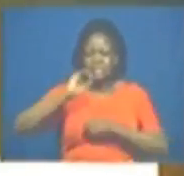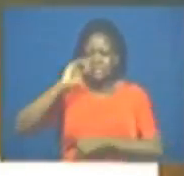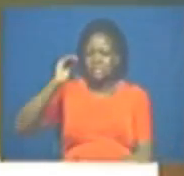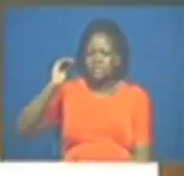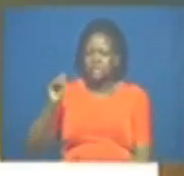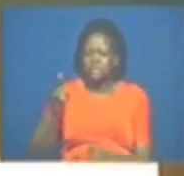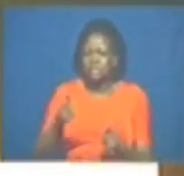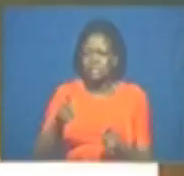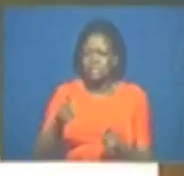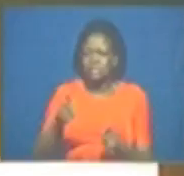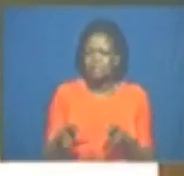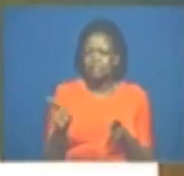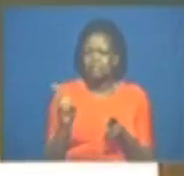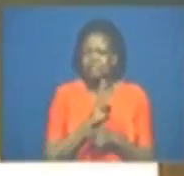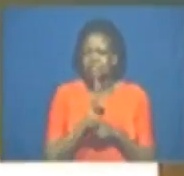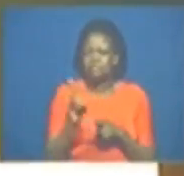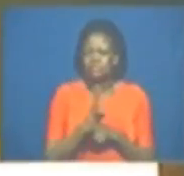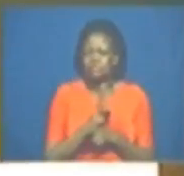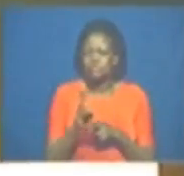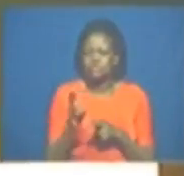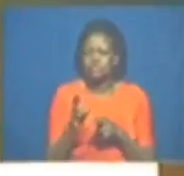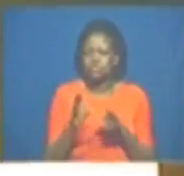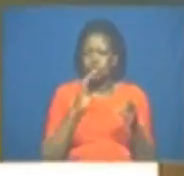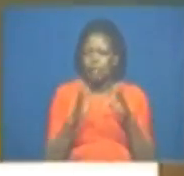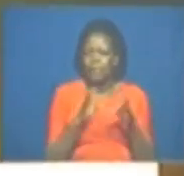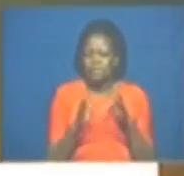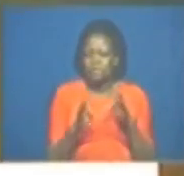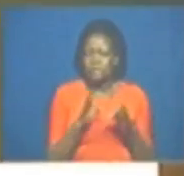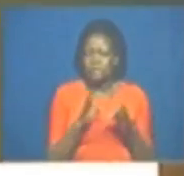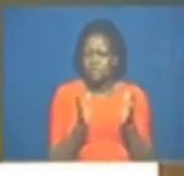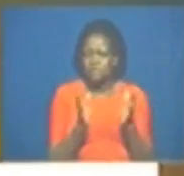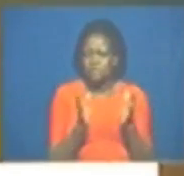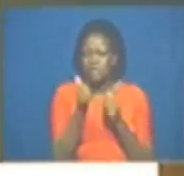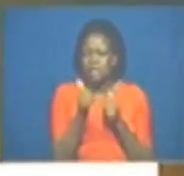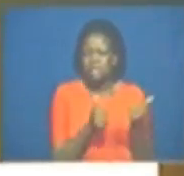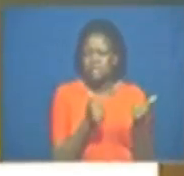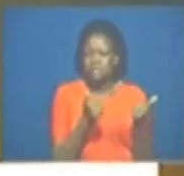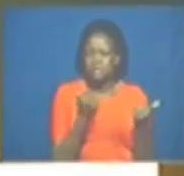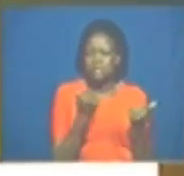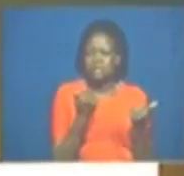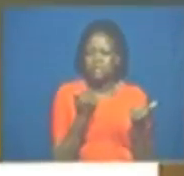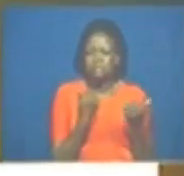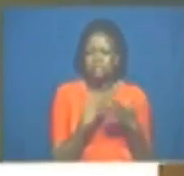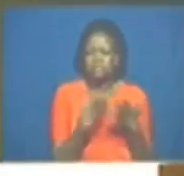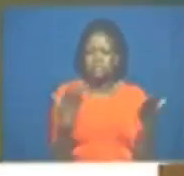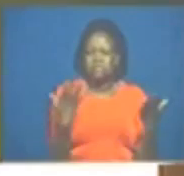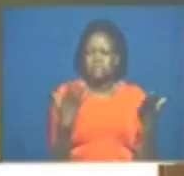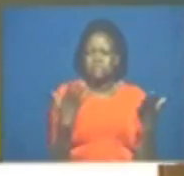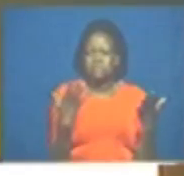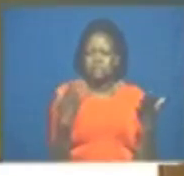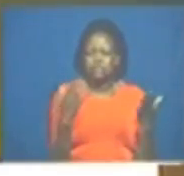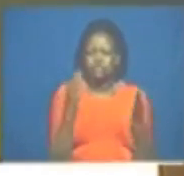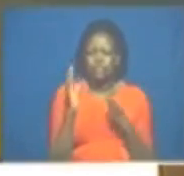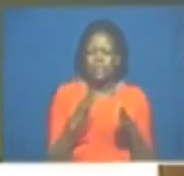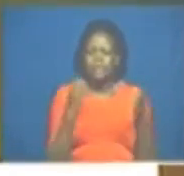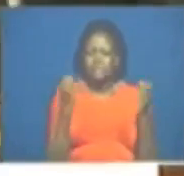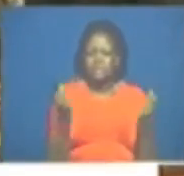have been spying on communication masts and any other vulnerable installations for attacks.